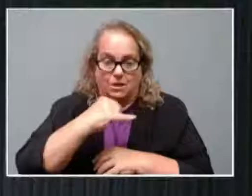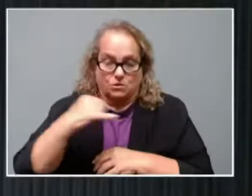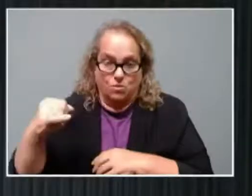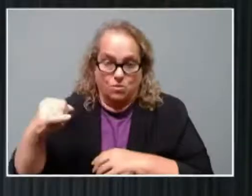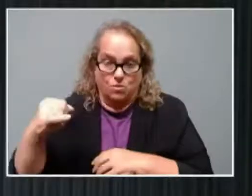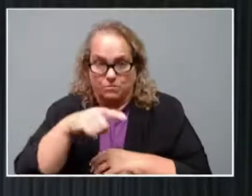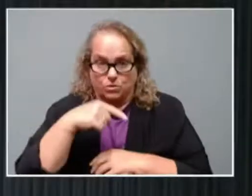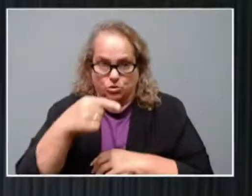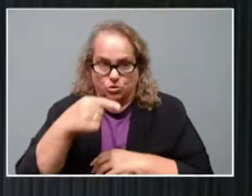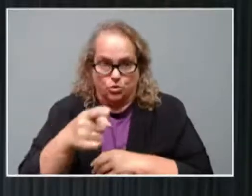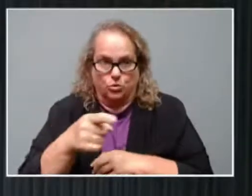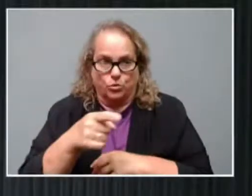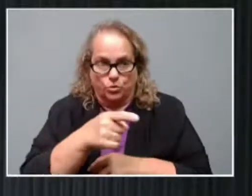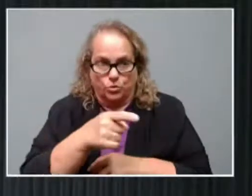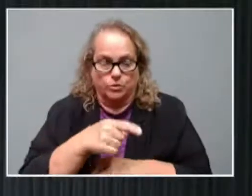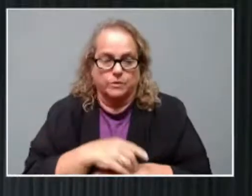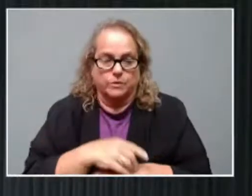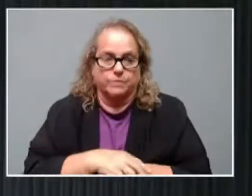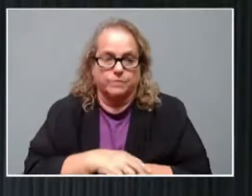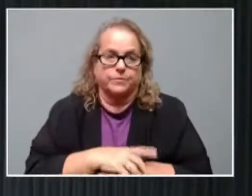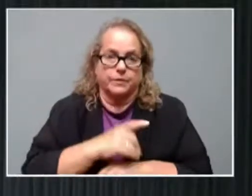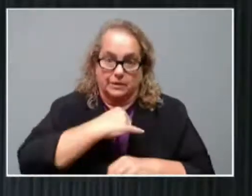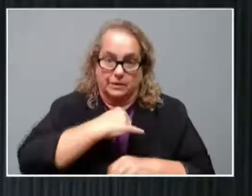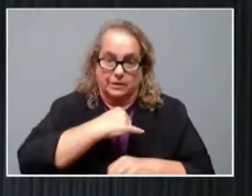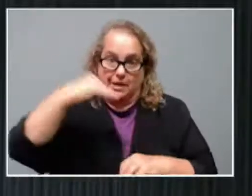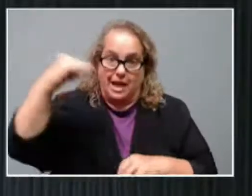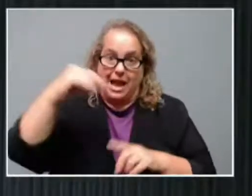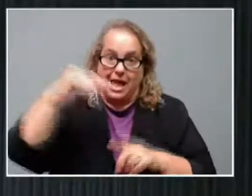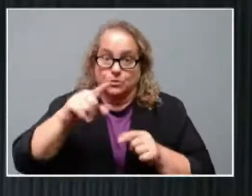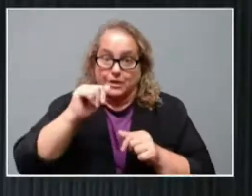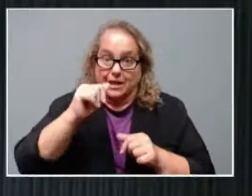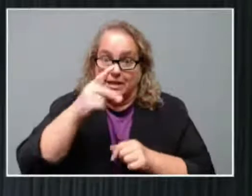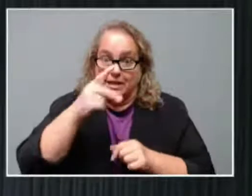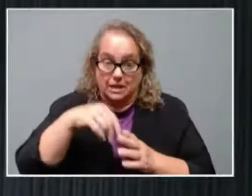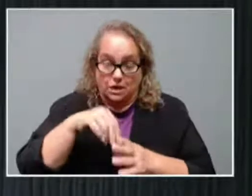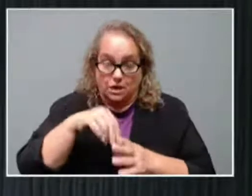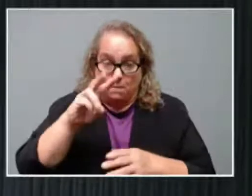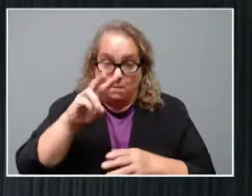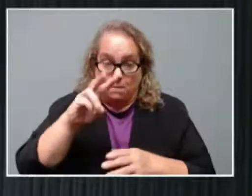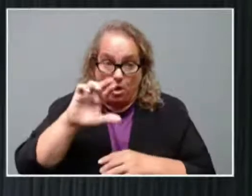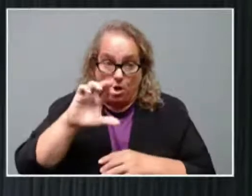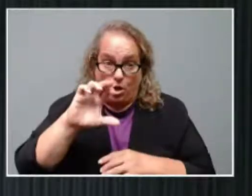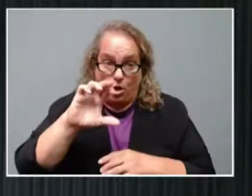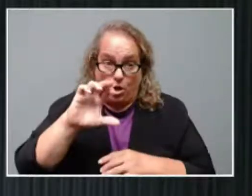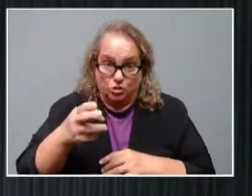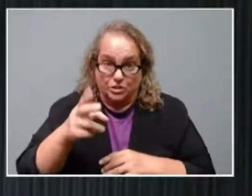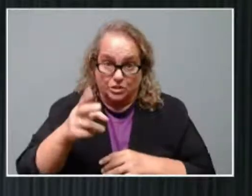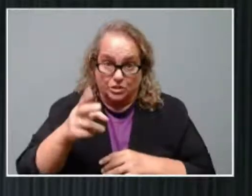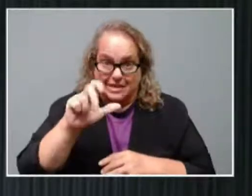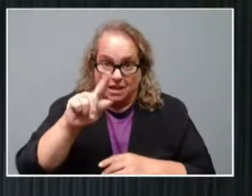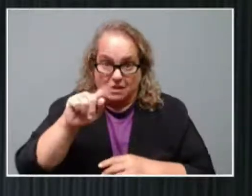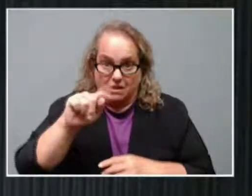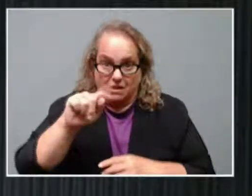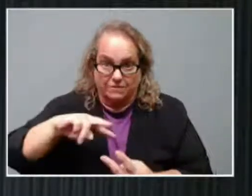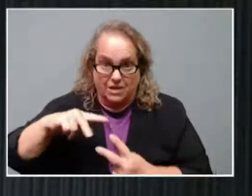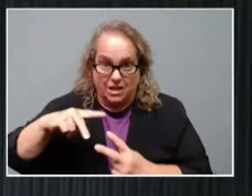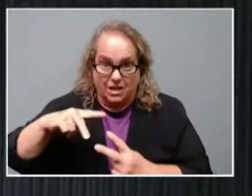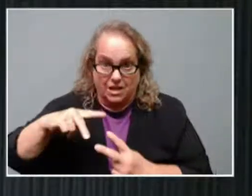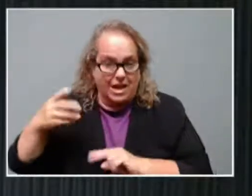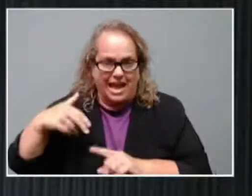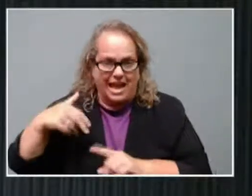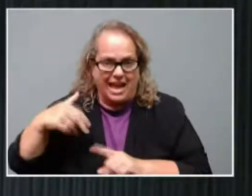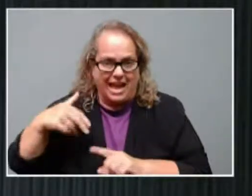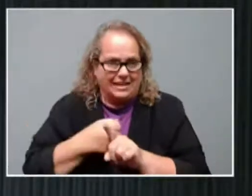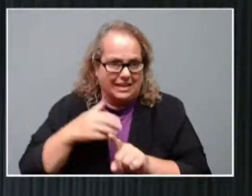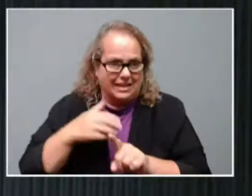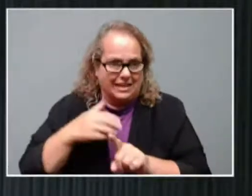put it together. As you can see in March, obviously the Delta variant hadn't really hit at that point, and that's